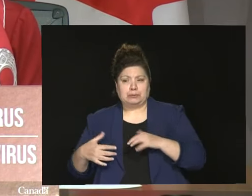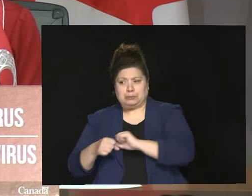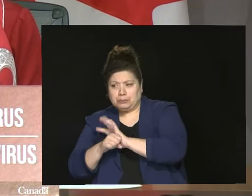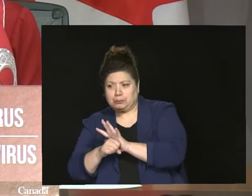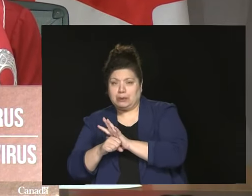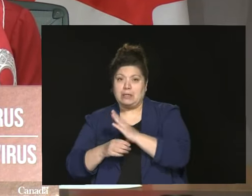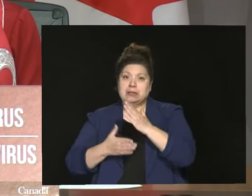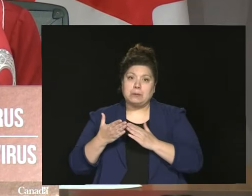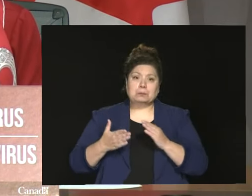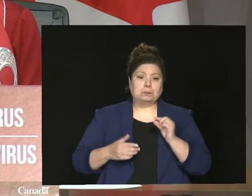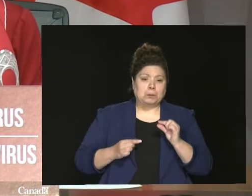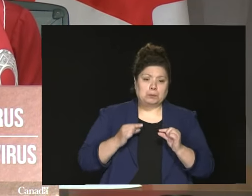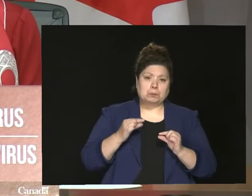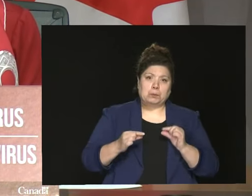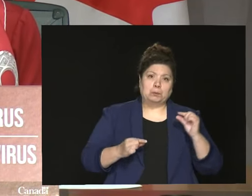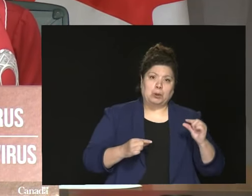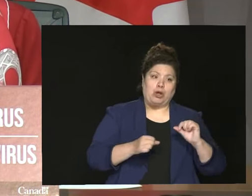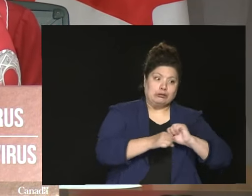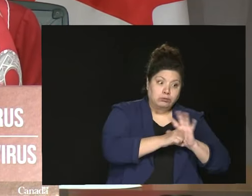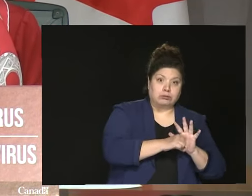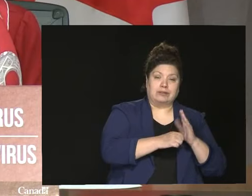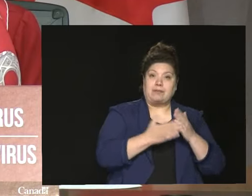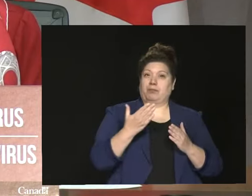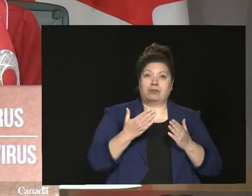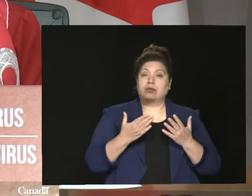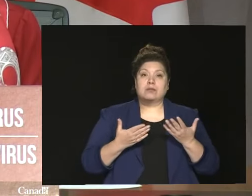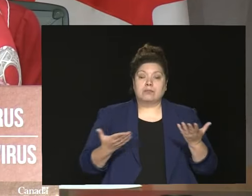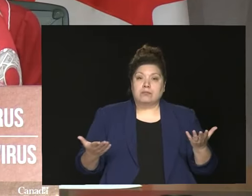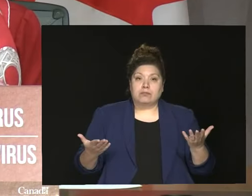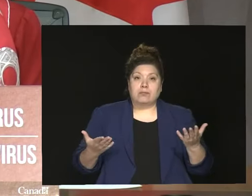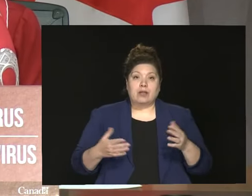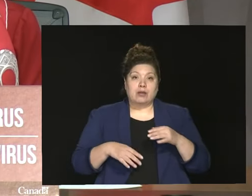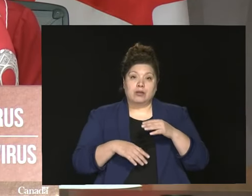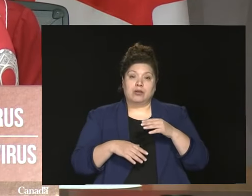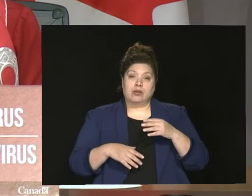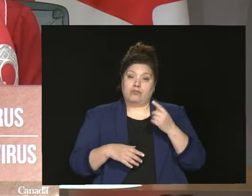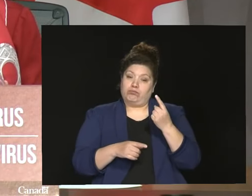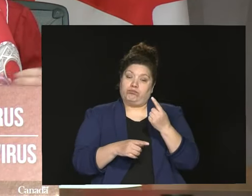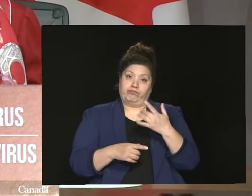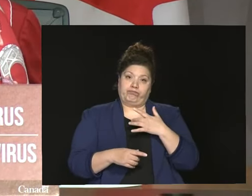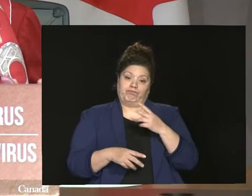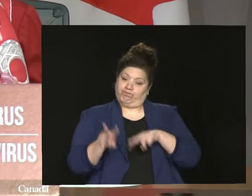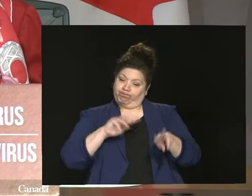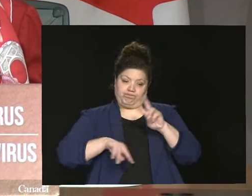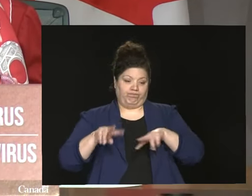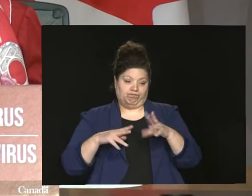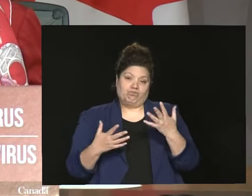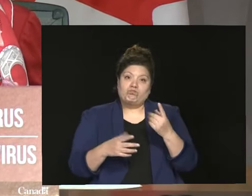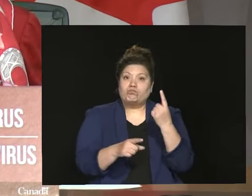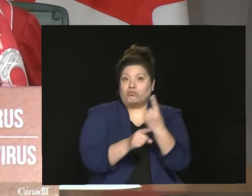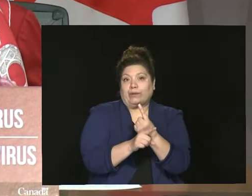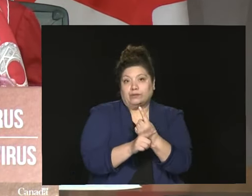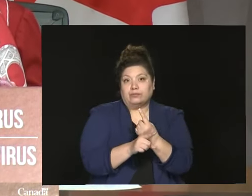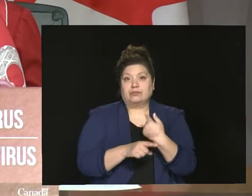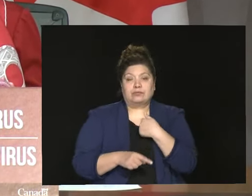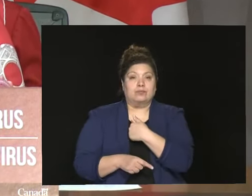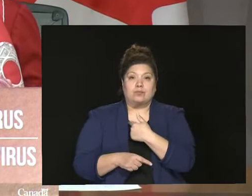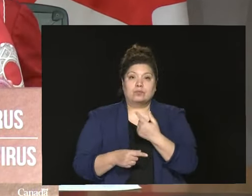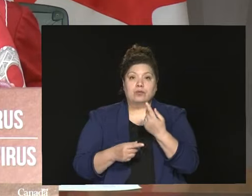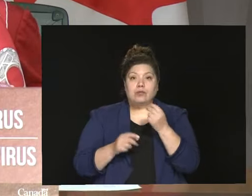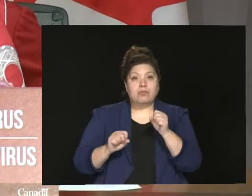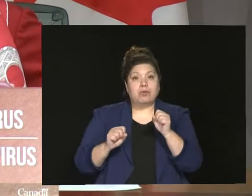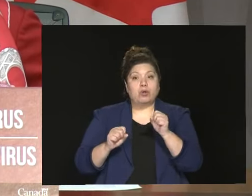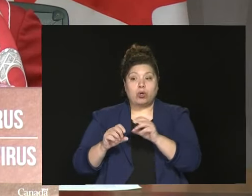And so that means that inevitably and quite rightly, we will be seeing a different timing, a different